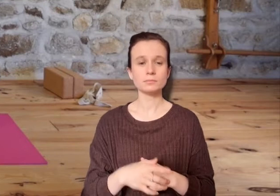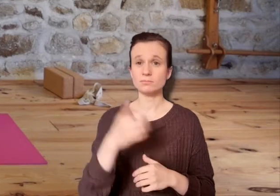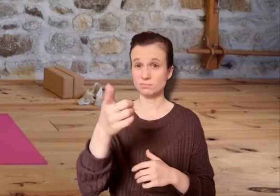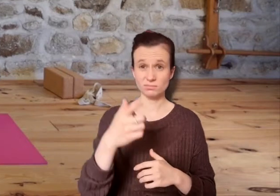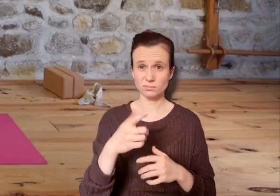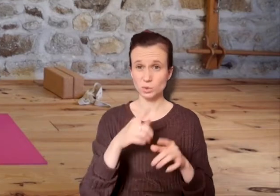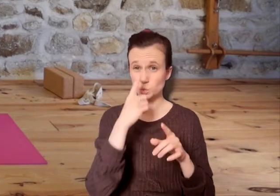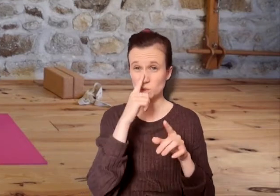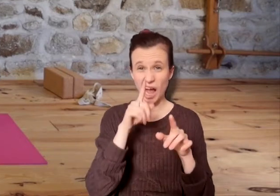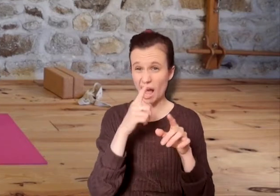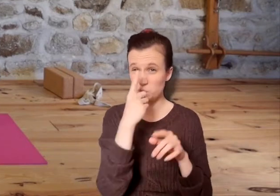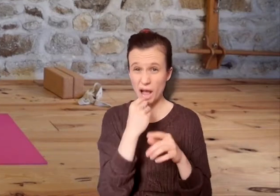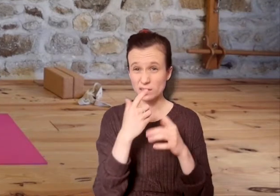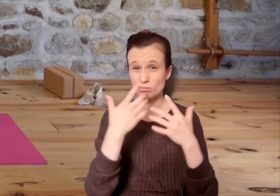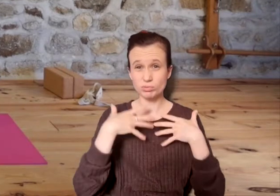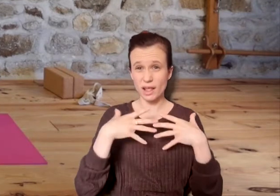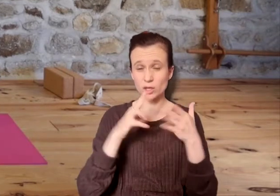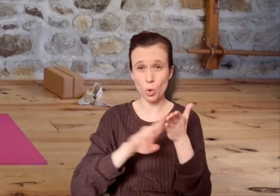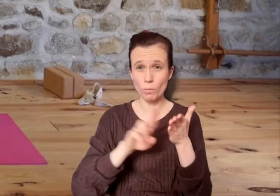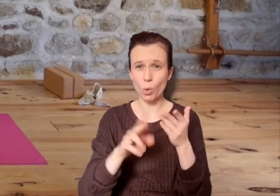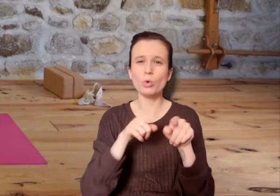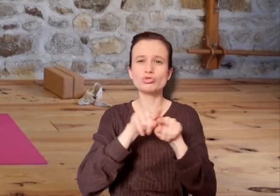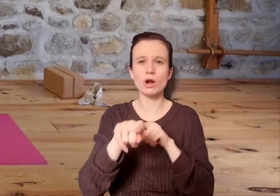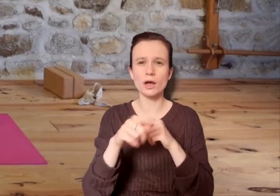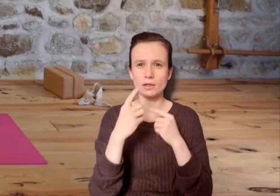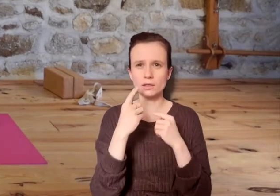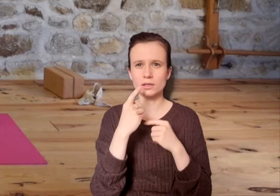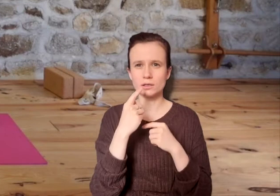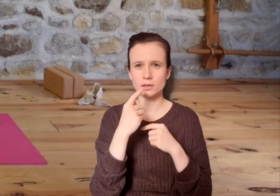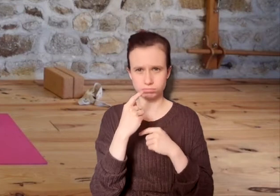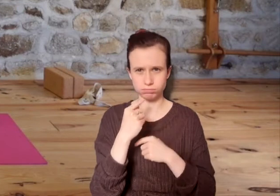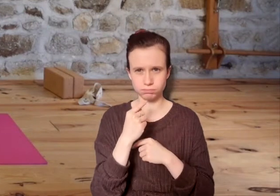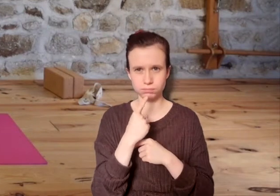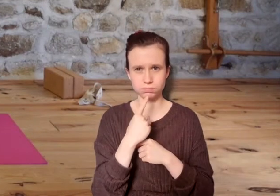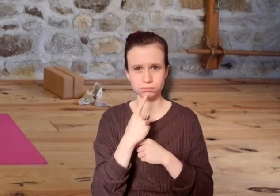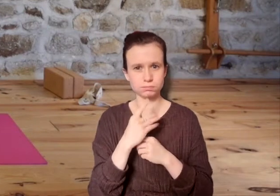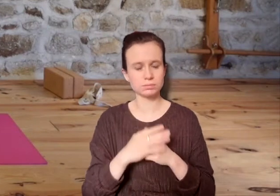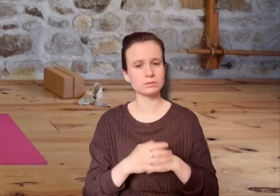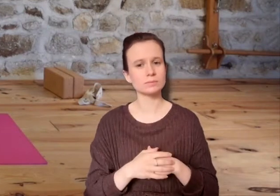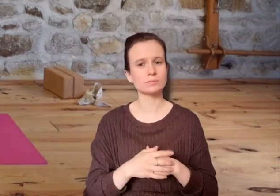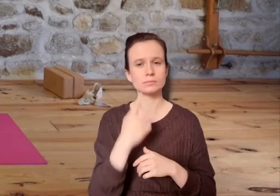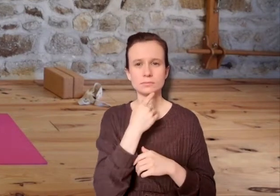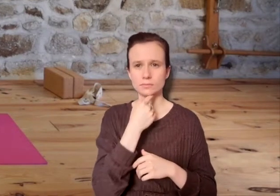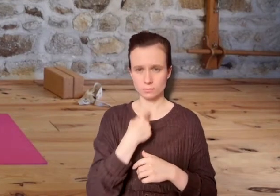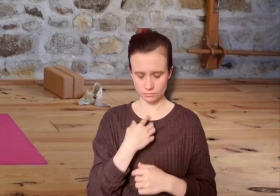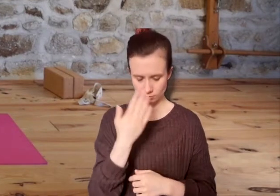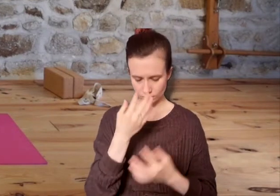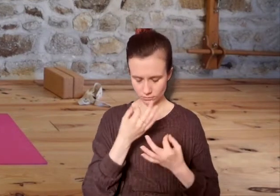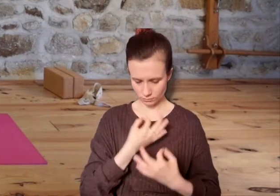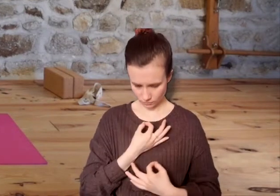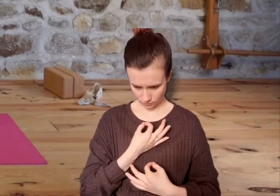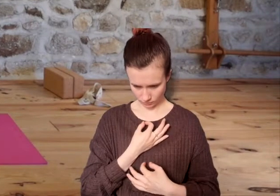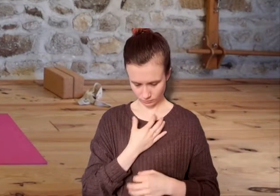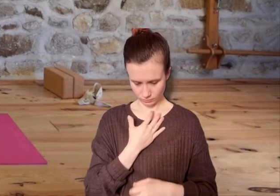breathe normally, that's fine. So again, I'm lifting my spine, I'm lifting my chest, I'm going to draw my chin to my chest. That restricts